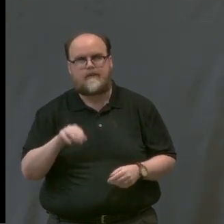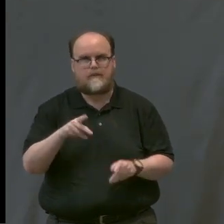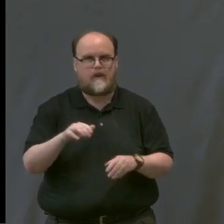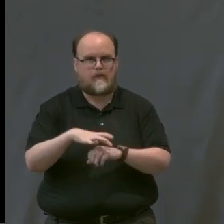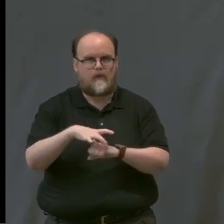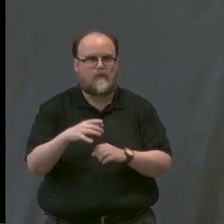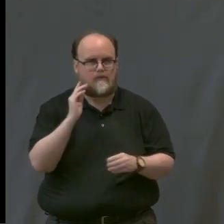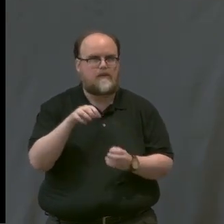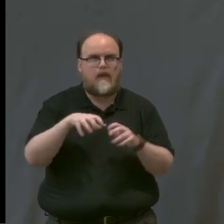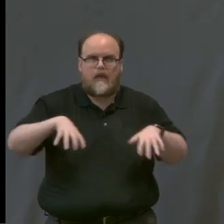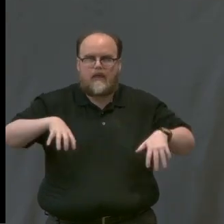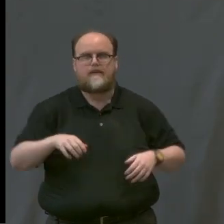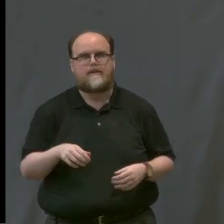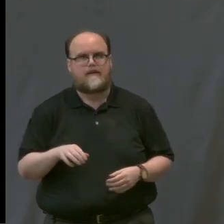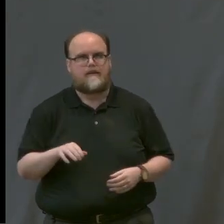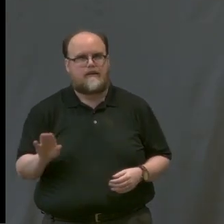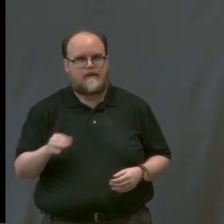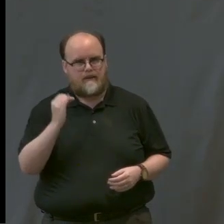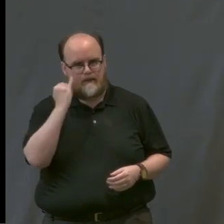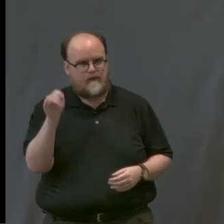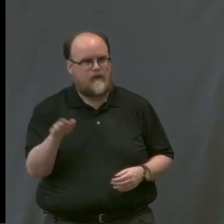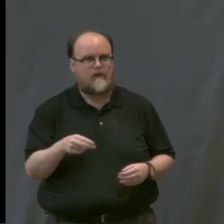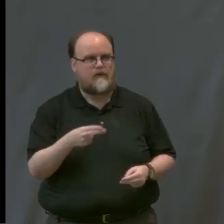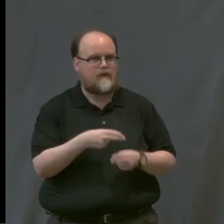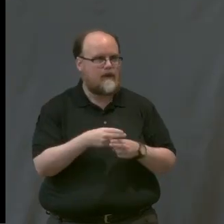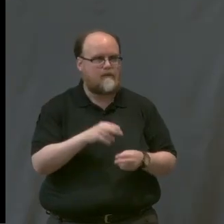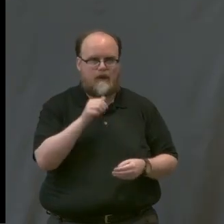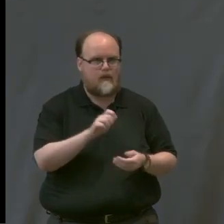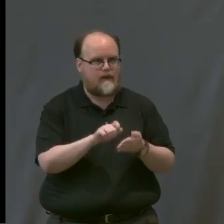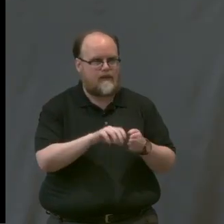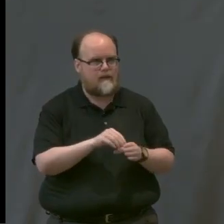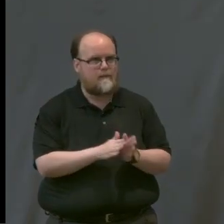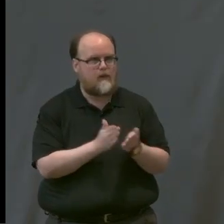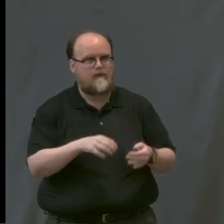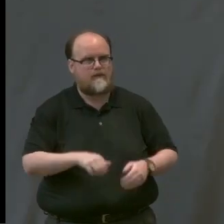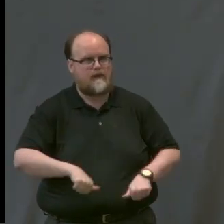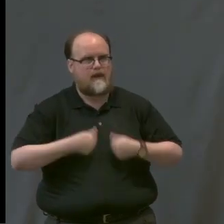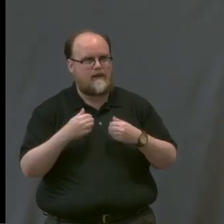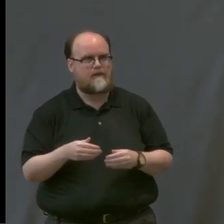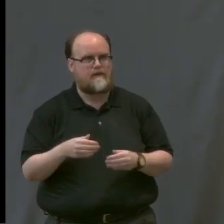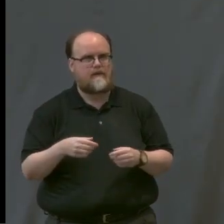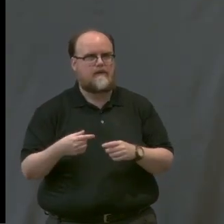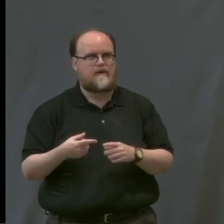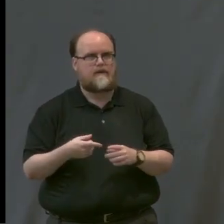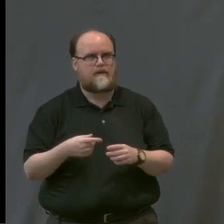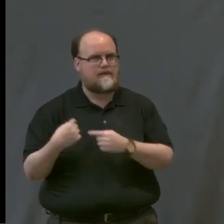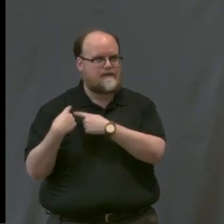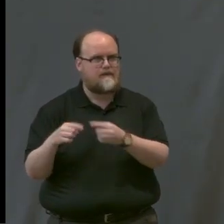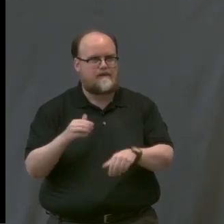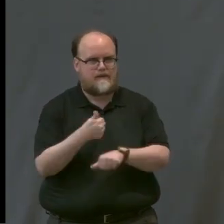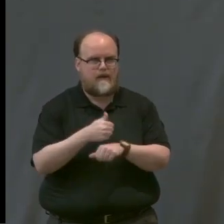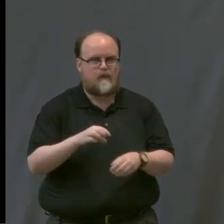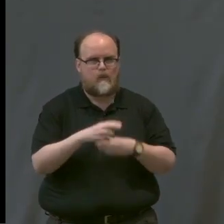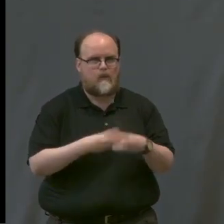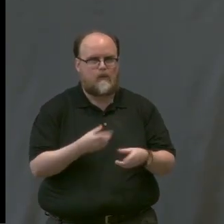marvel, whose names are not written in the book of life from the foundation of the world, when they see the beast that